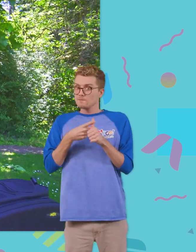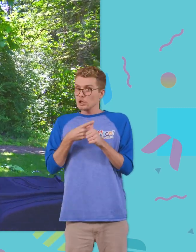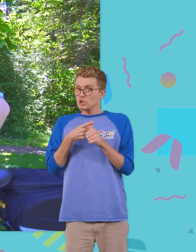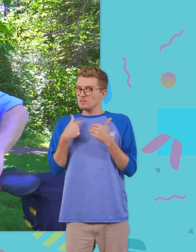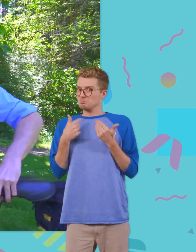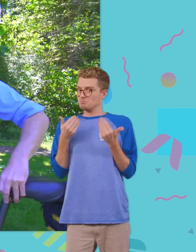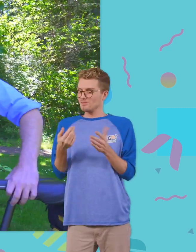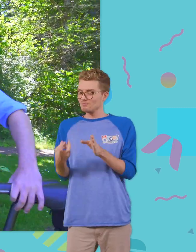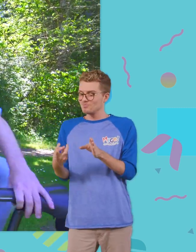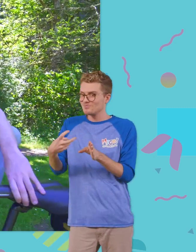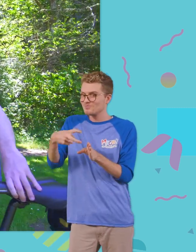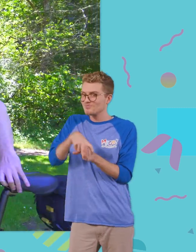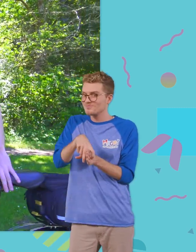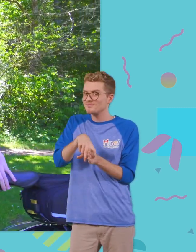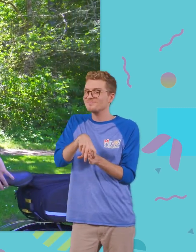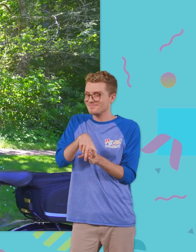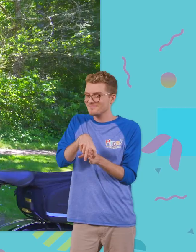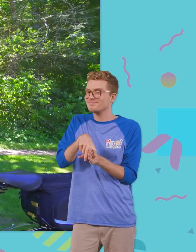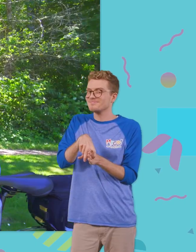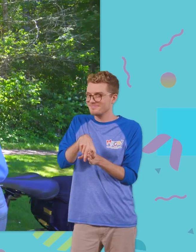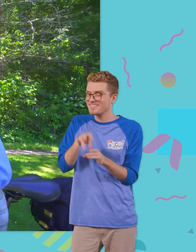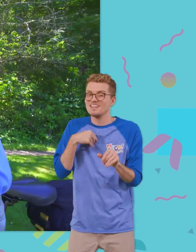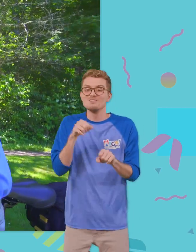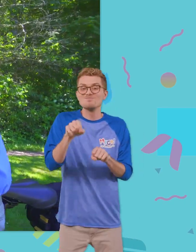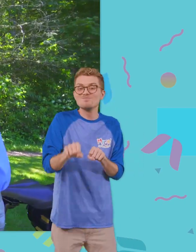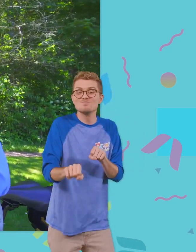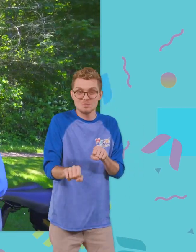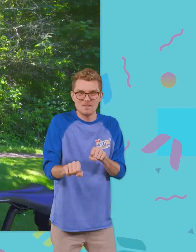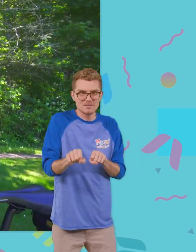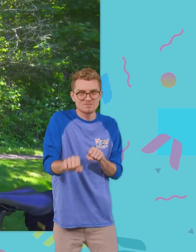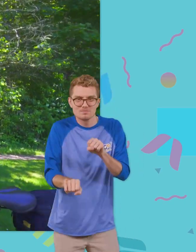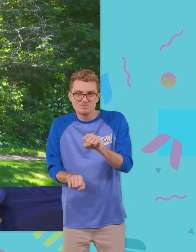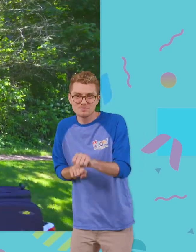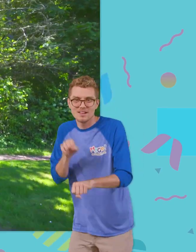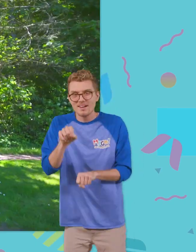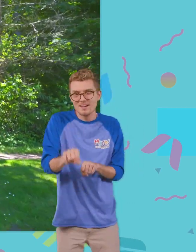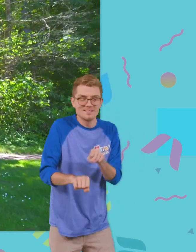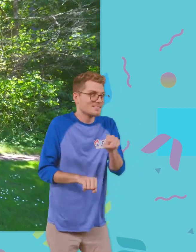lunch. But first, let's take it for a ride.